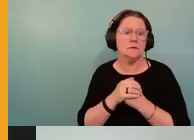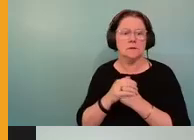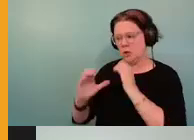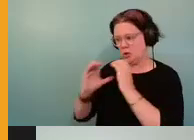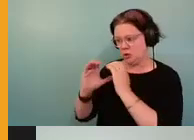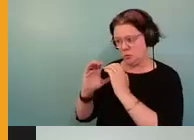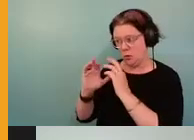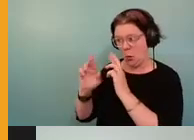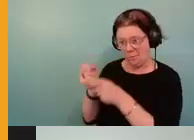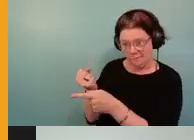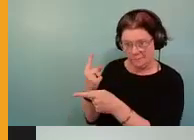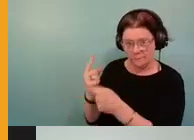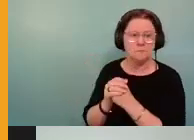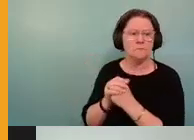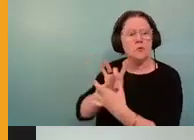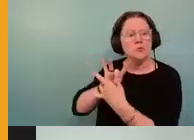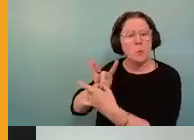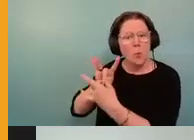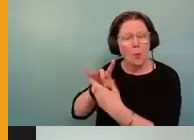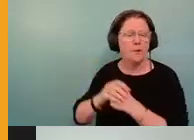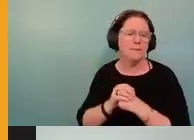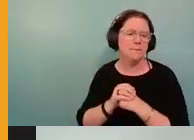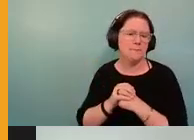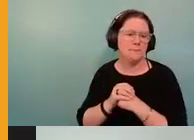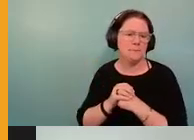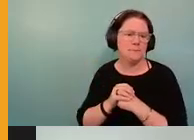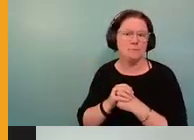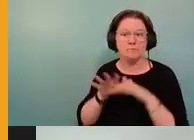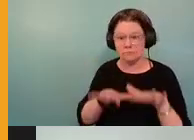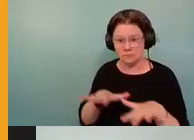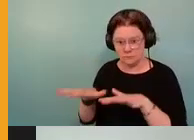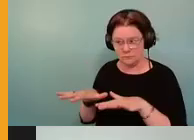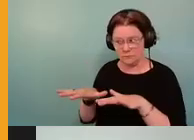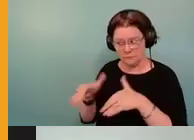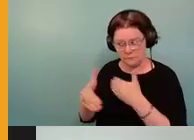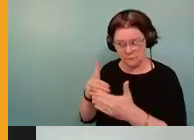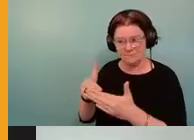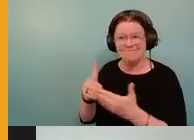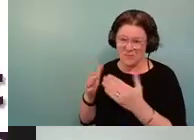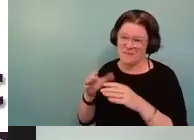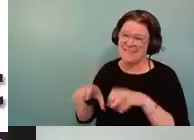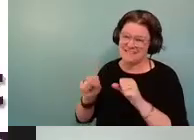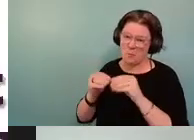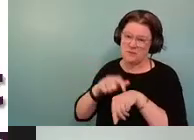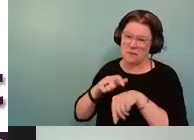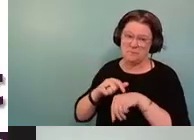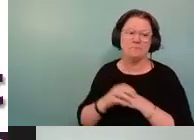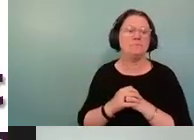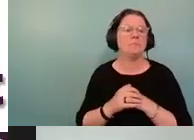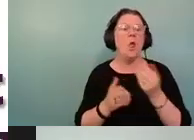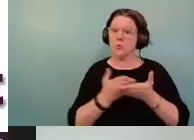be understood, build rapport, slow it down, and understand that it may take longer.